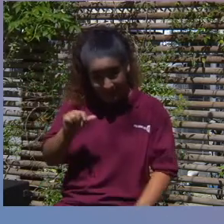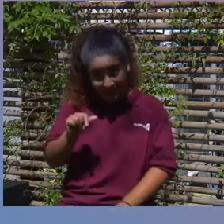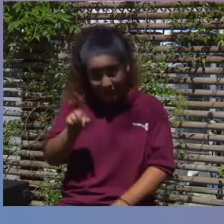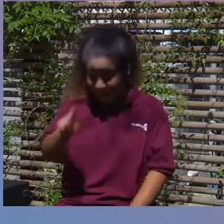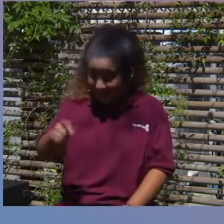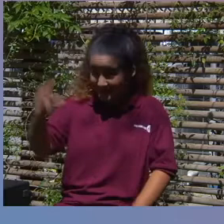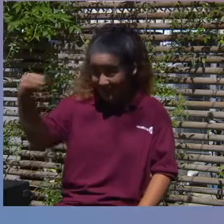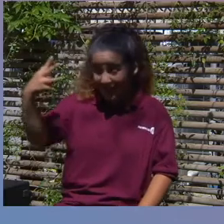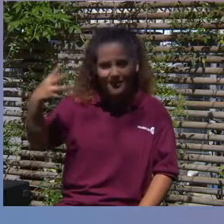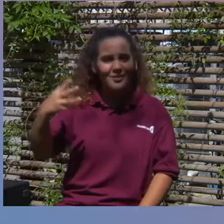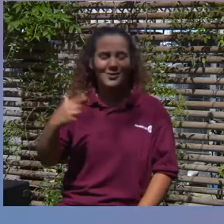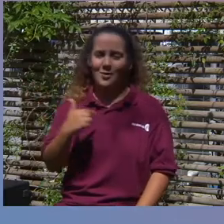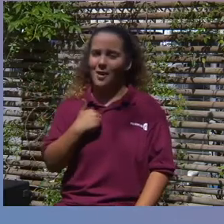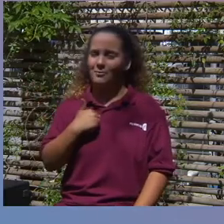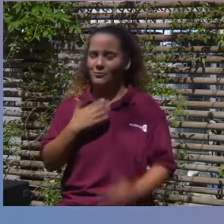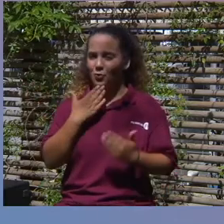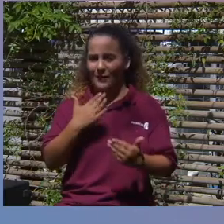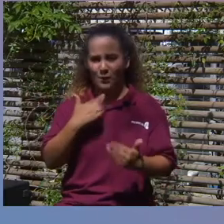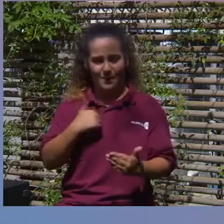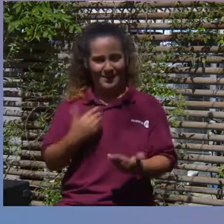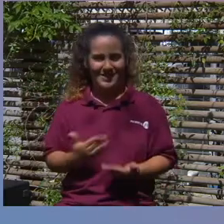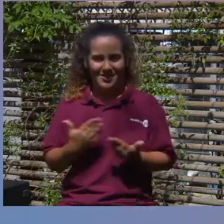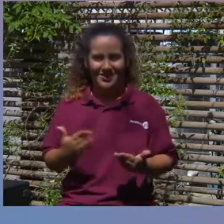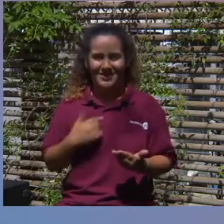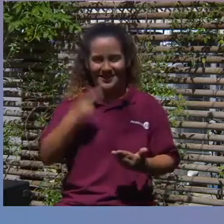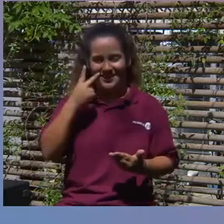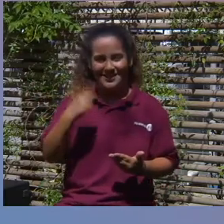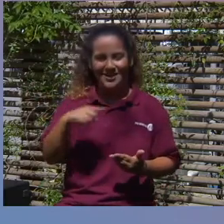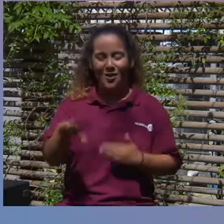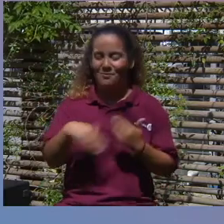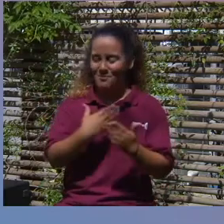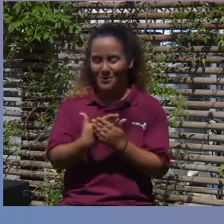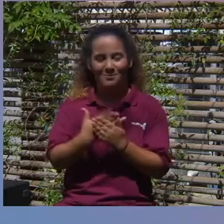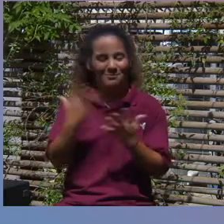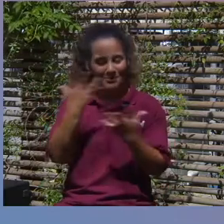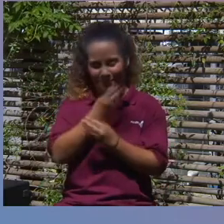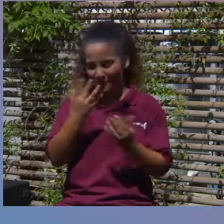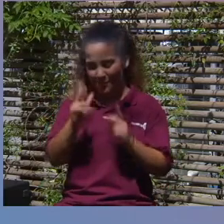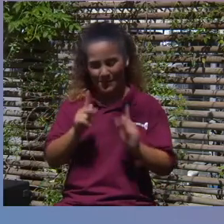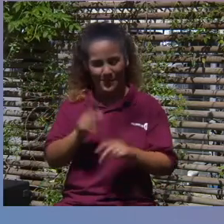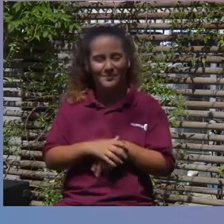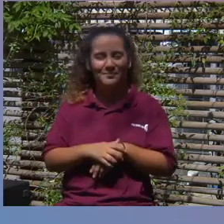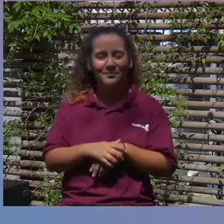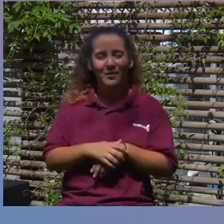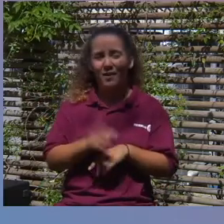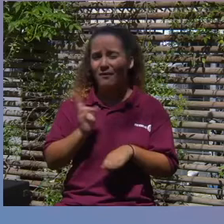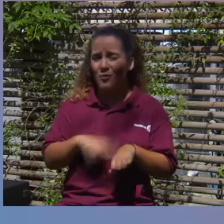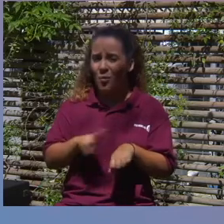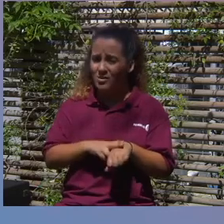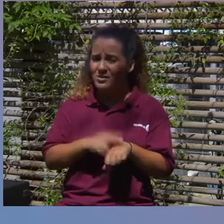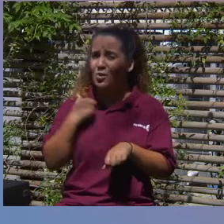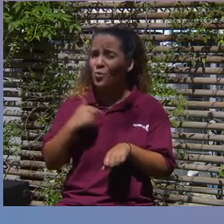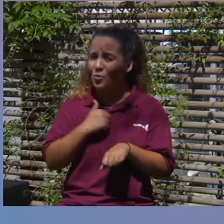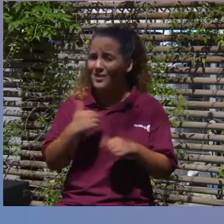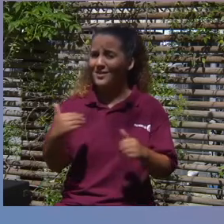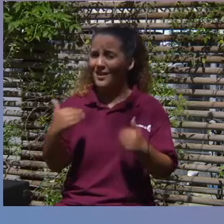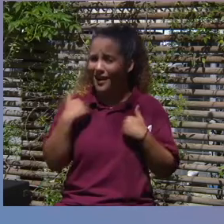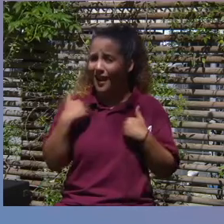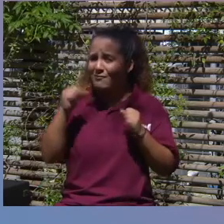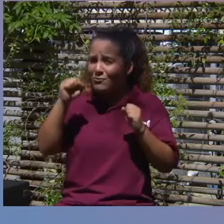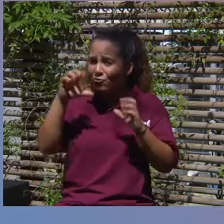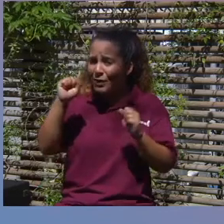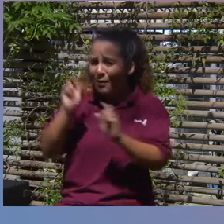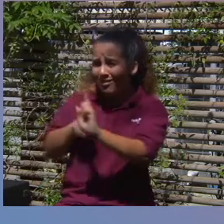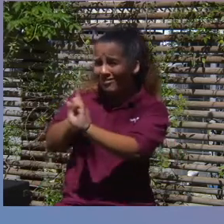So I'm just really grateful to be here. Glad to see such beautiful people. And of course, we have an incredible legend